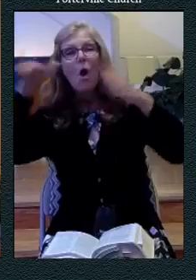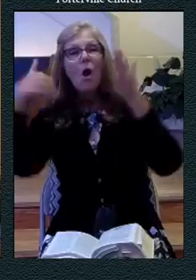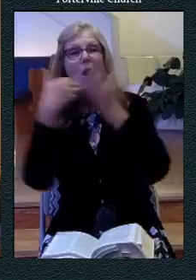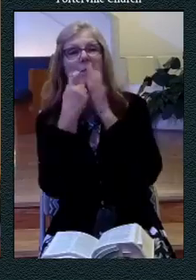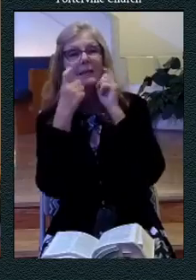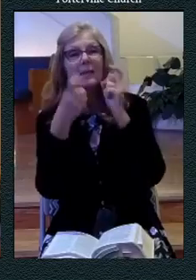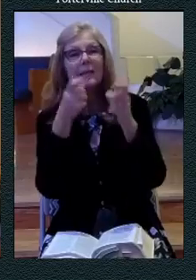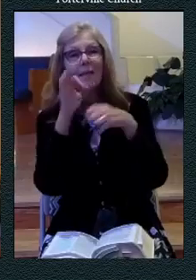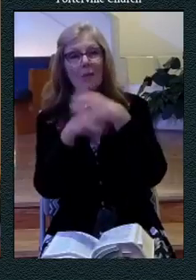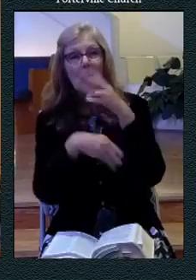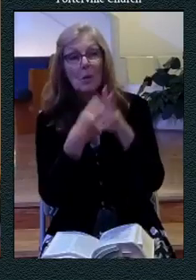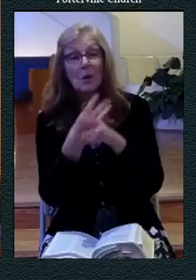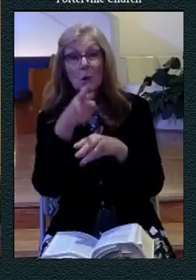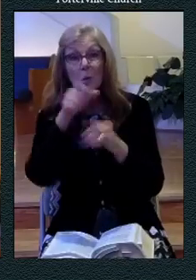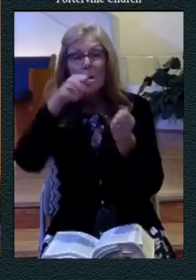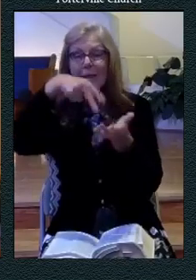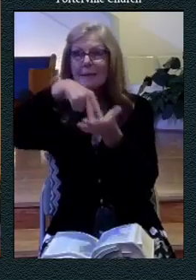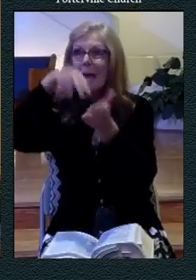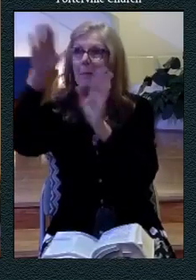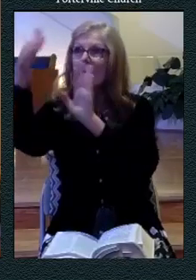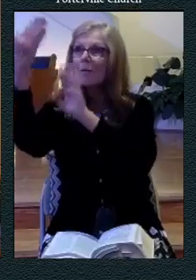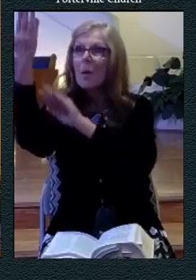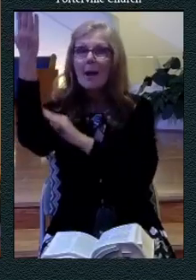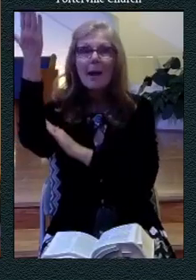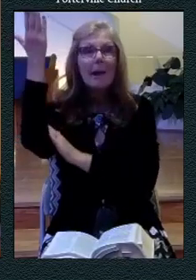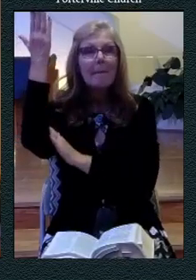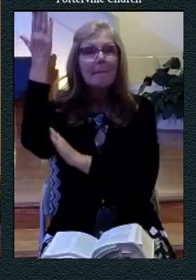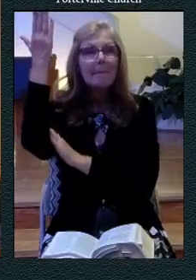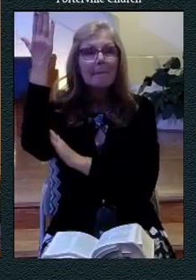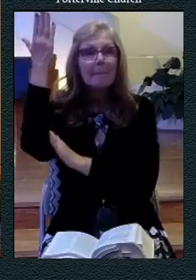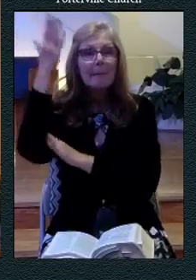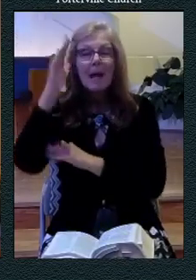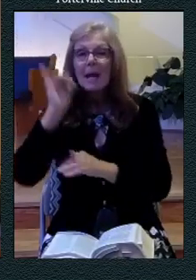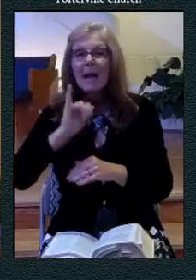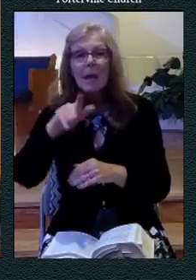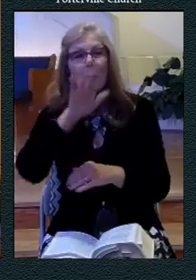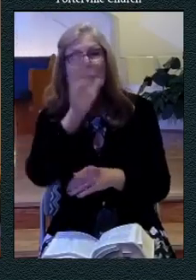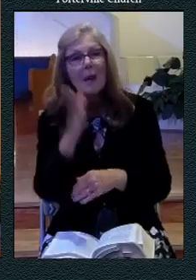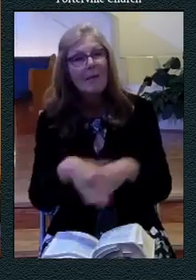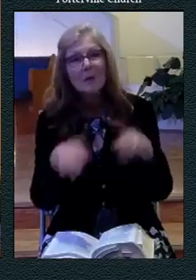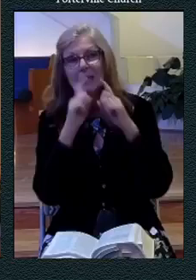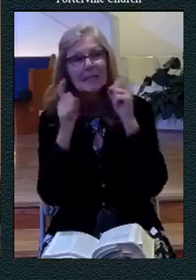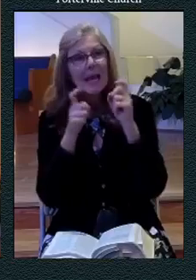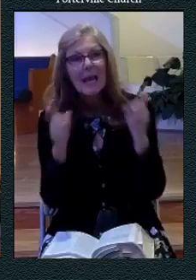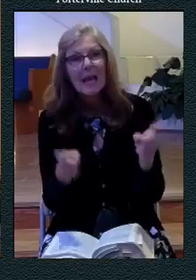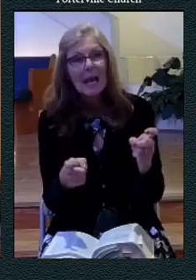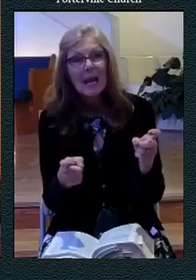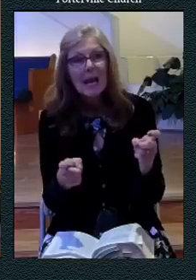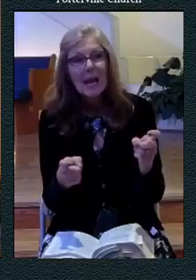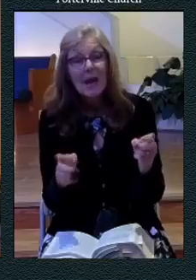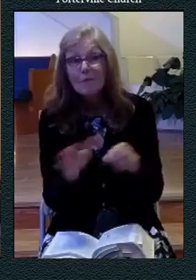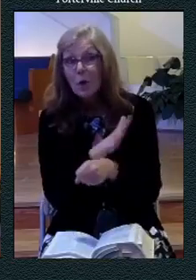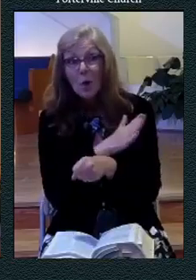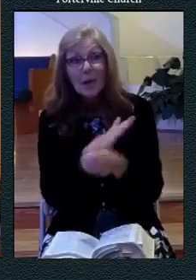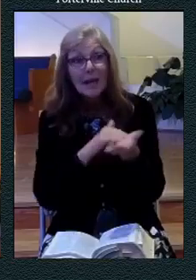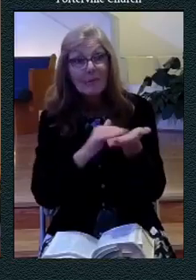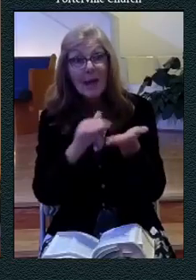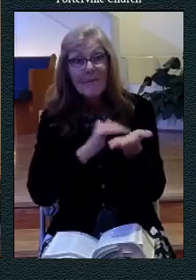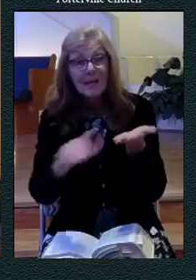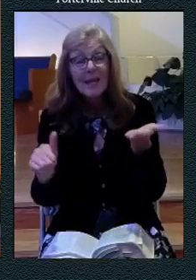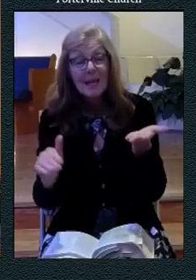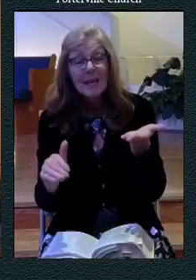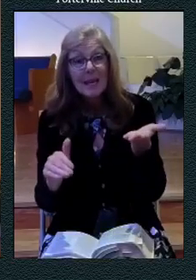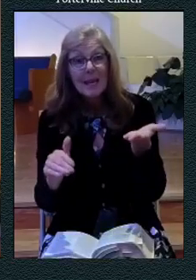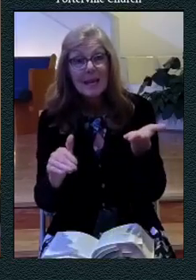and you can stand in his presence as if you had never sinned, fully acquitted,